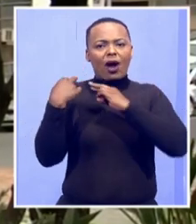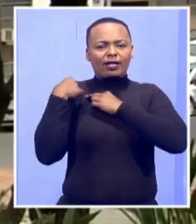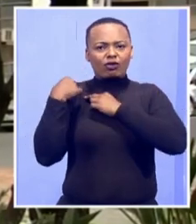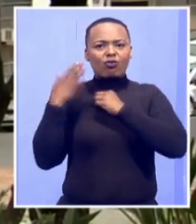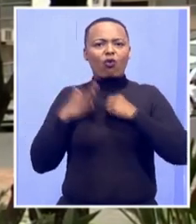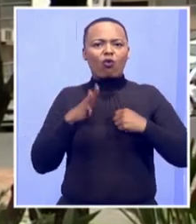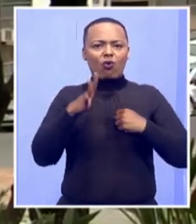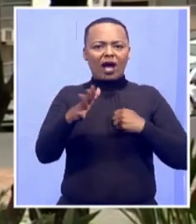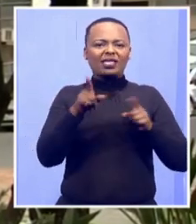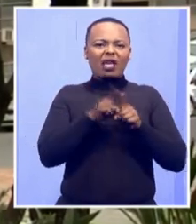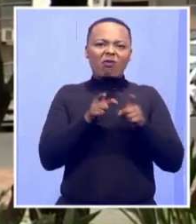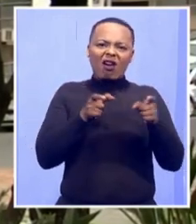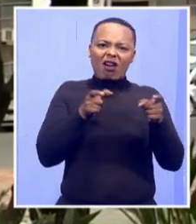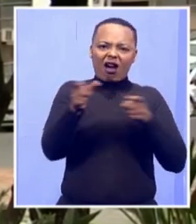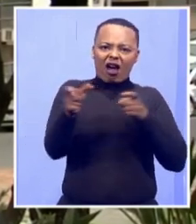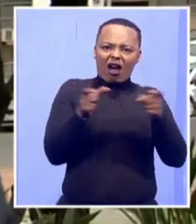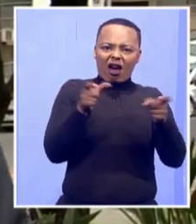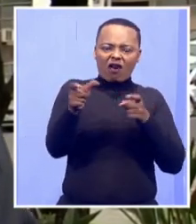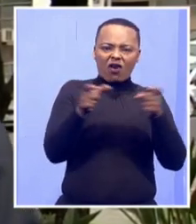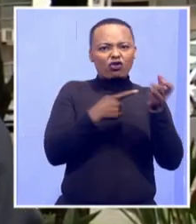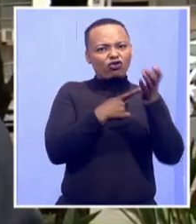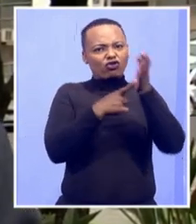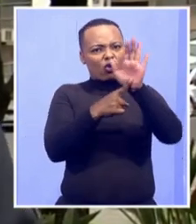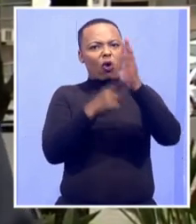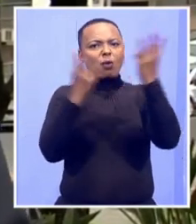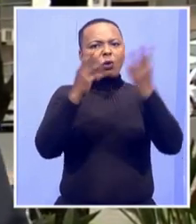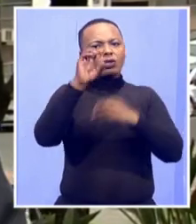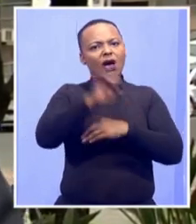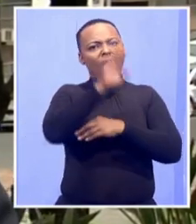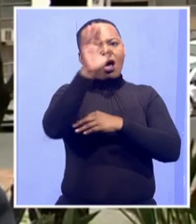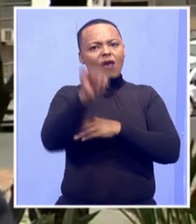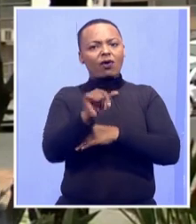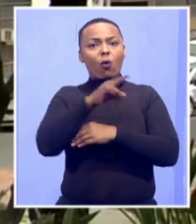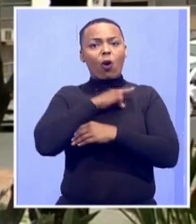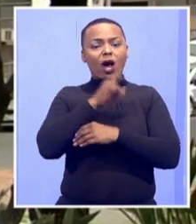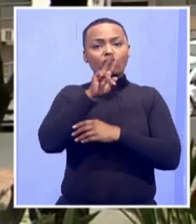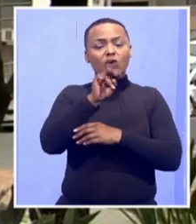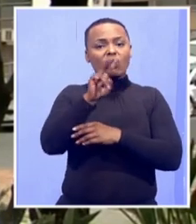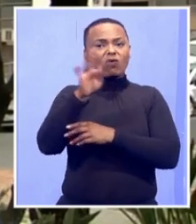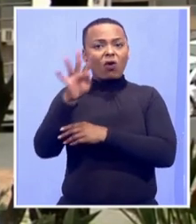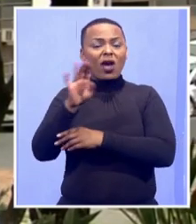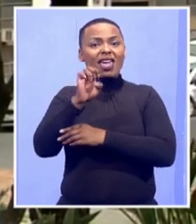and govern and showcase South Africans going towards 2024 what they can do in government.